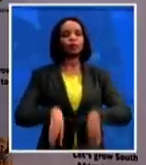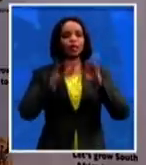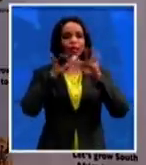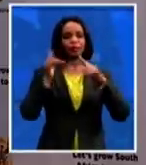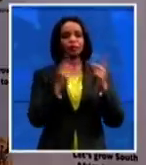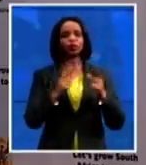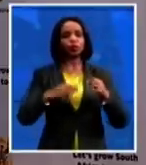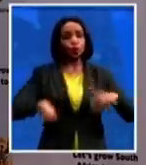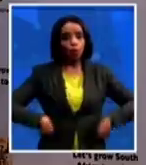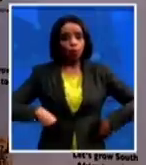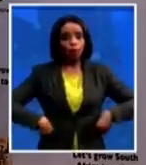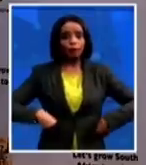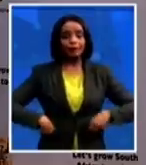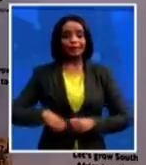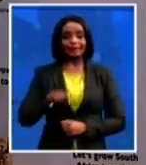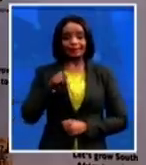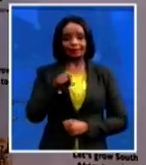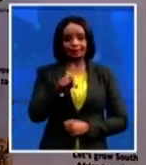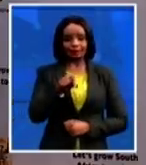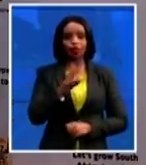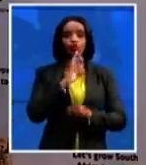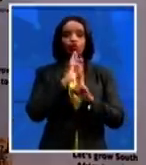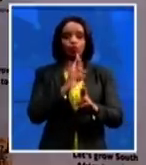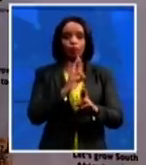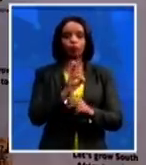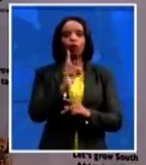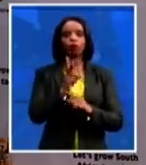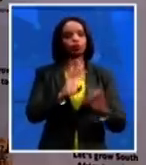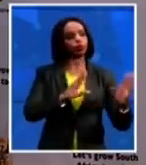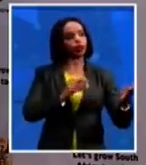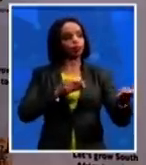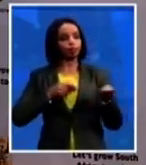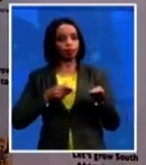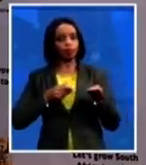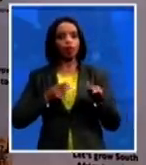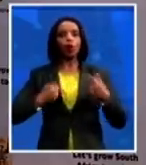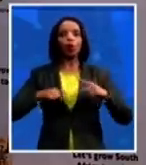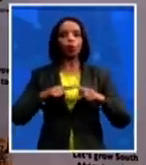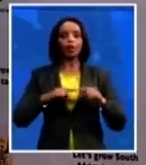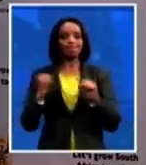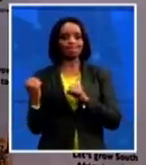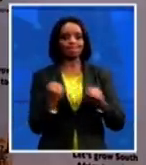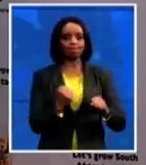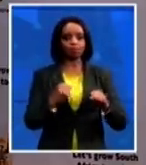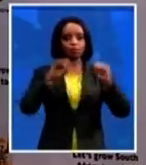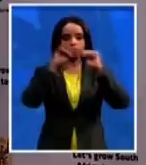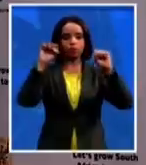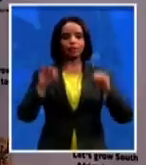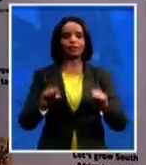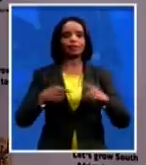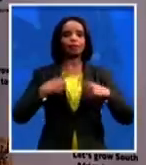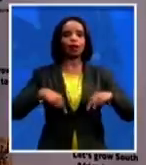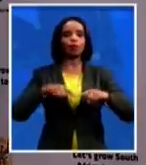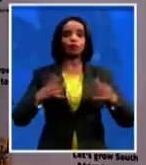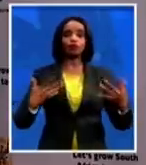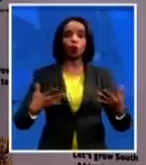us with proposal to strengthen our system to prevent corruption. As part of our ongoing